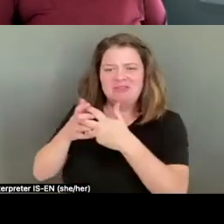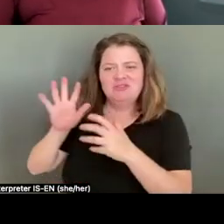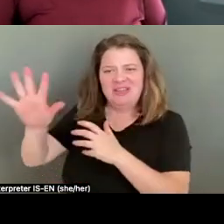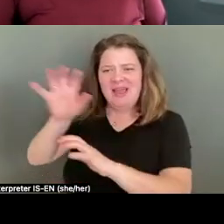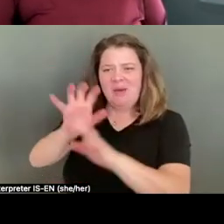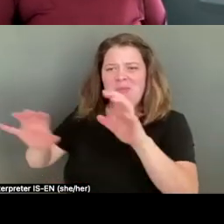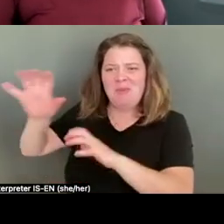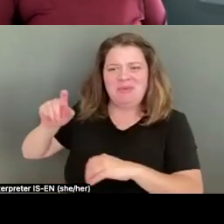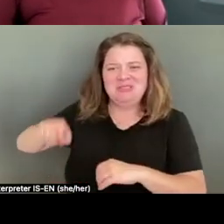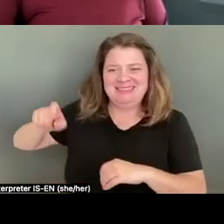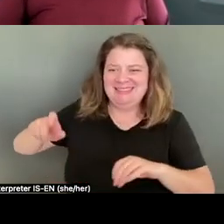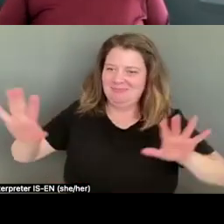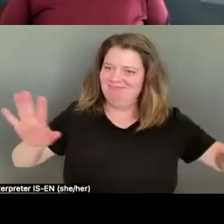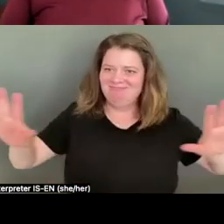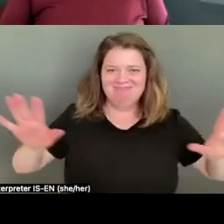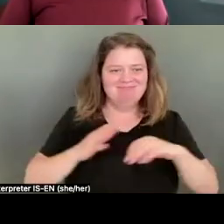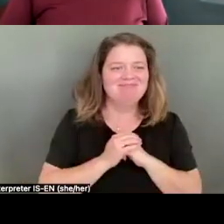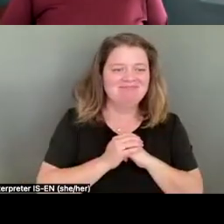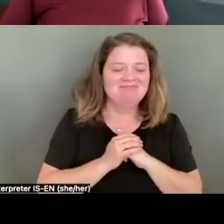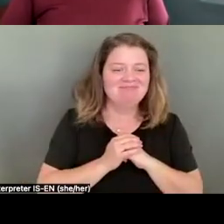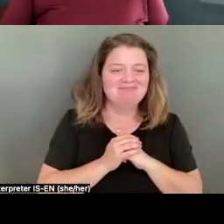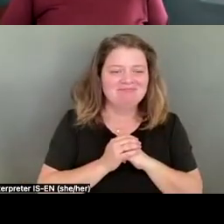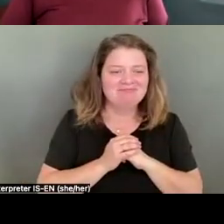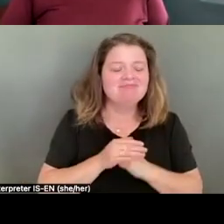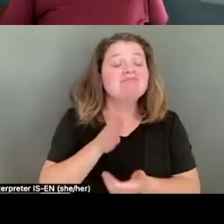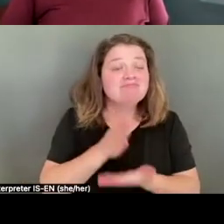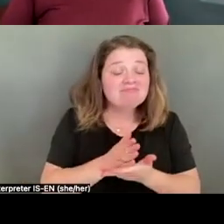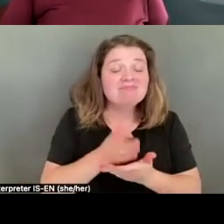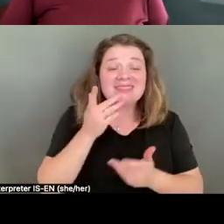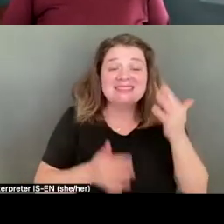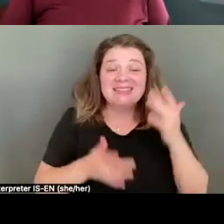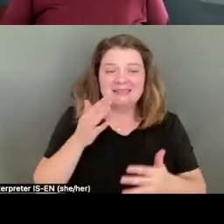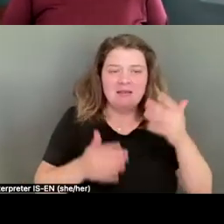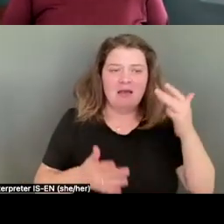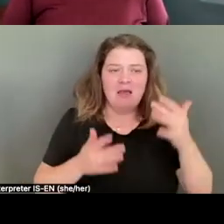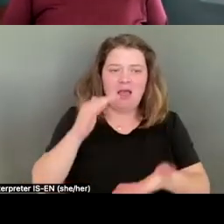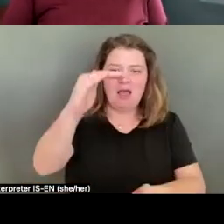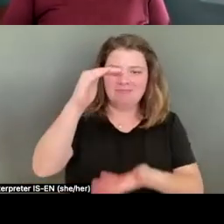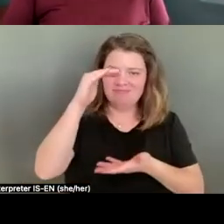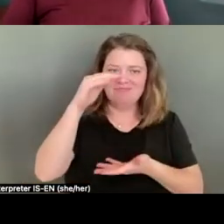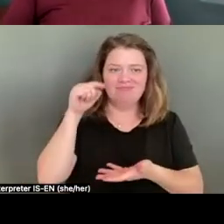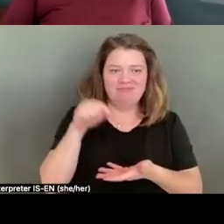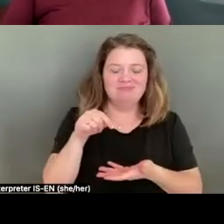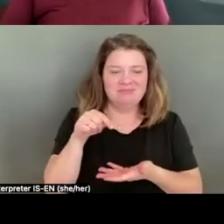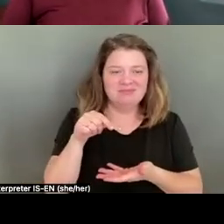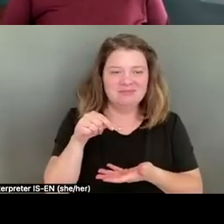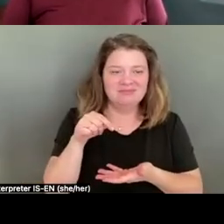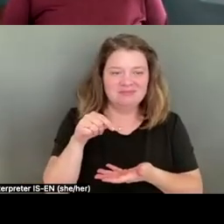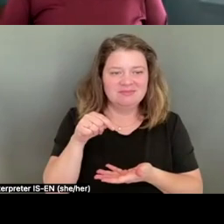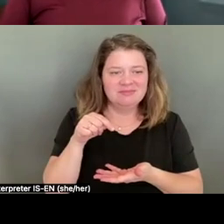And really, this data set offers a platform or a kind of springboard